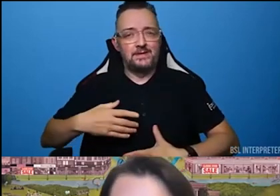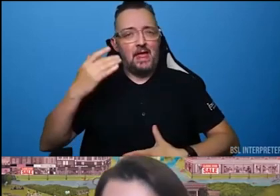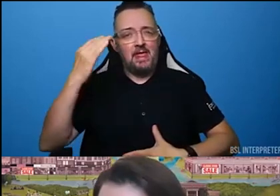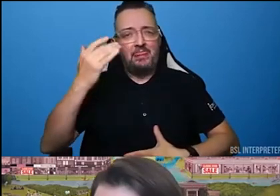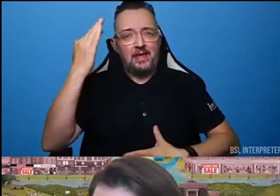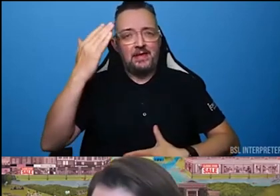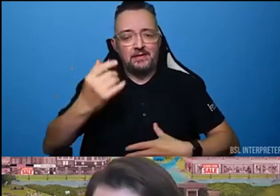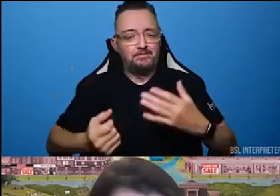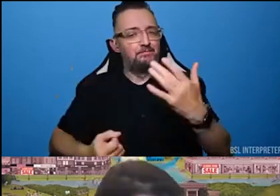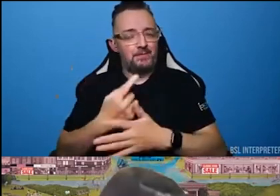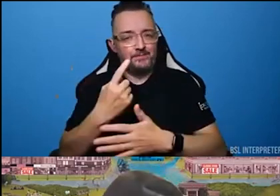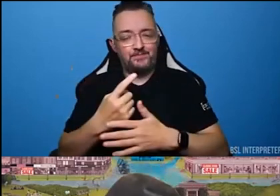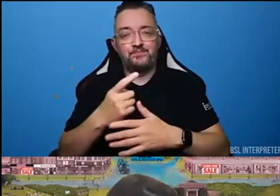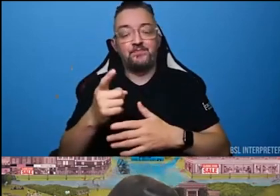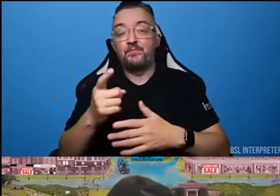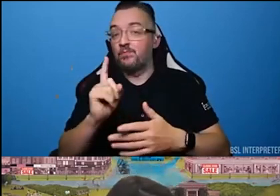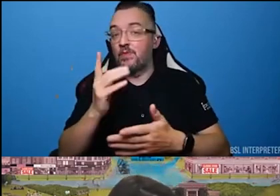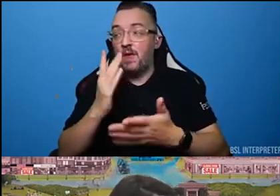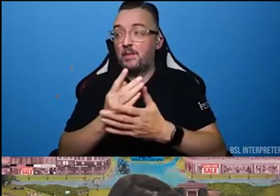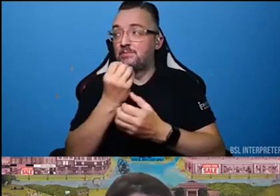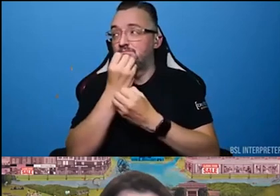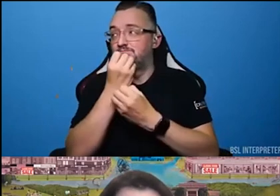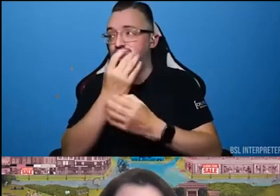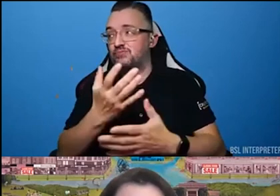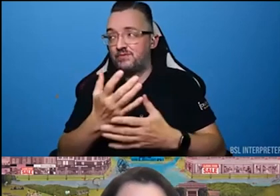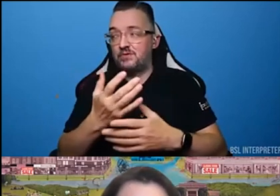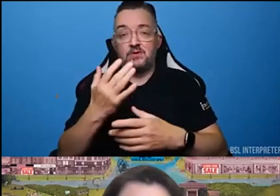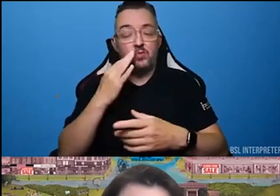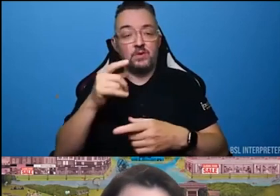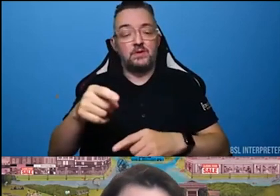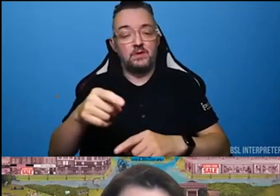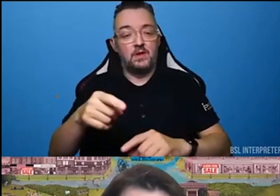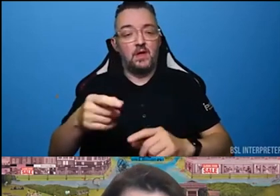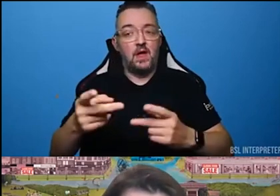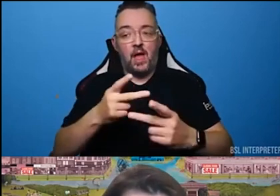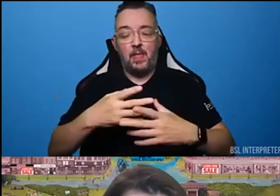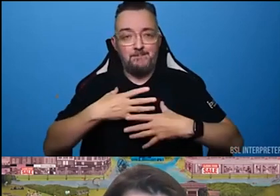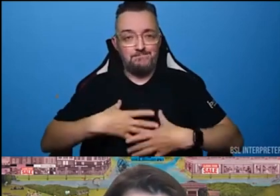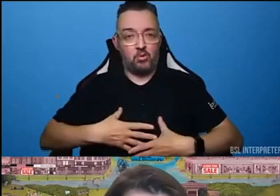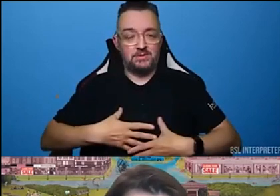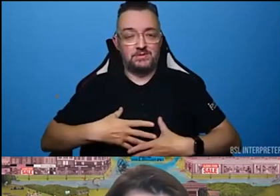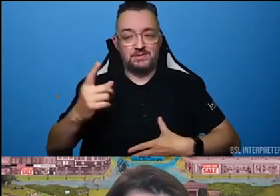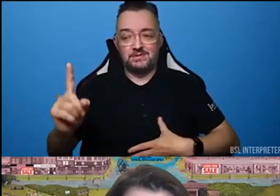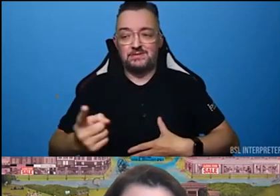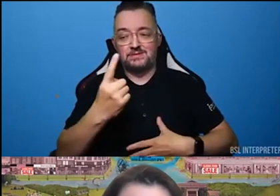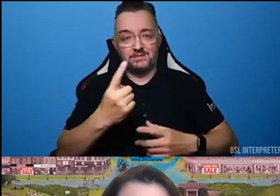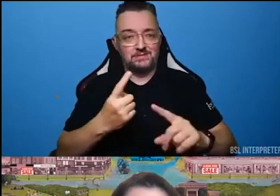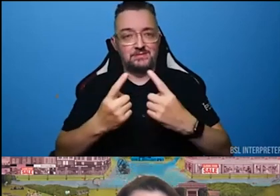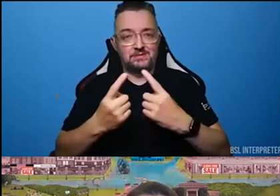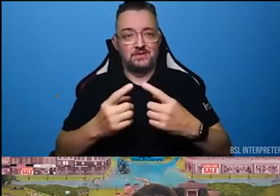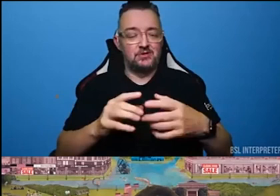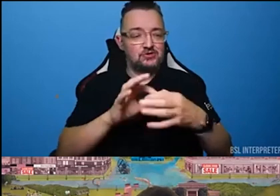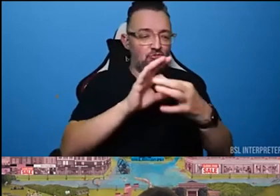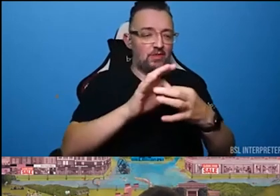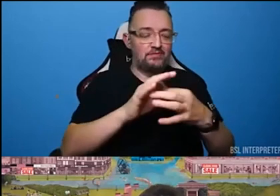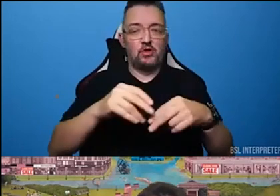And what is really beautiful, after a while they bring other bodies to themselves, relatives, dogs, even